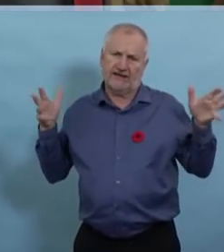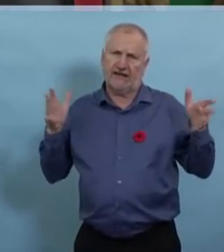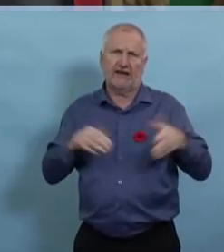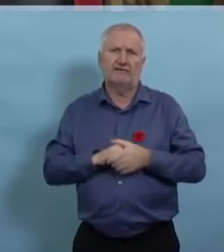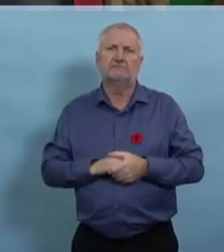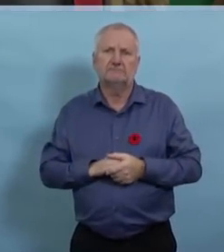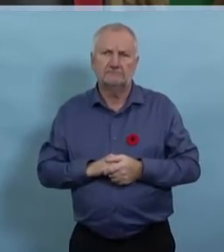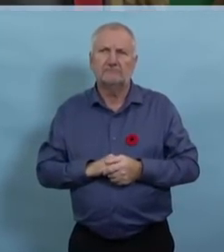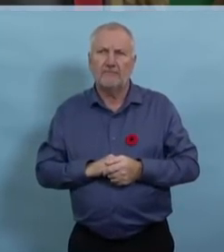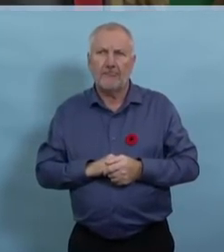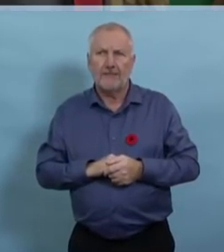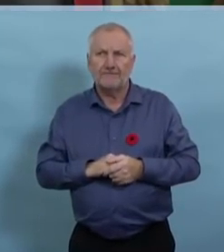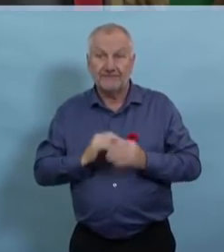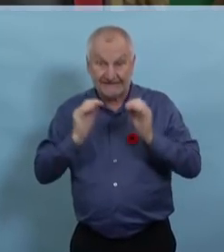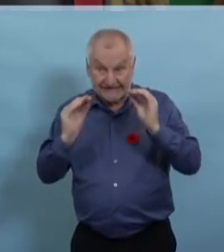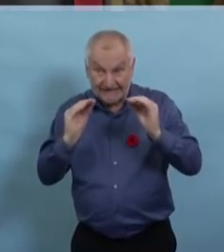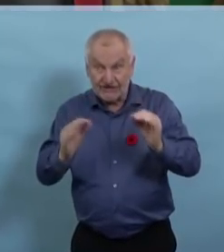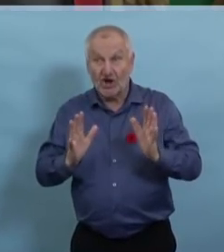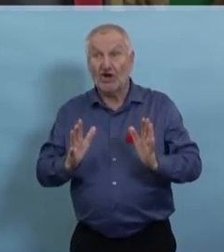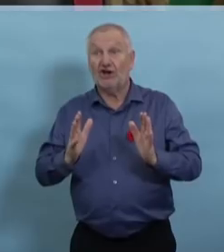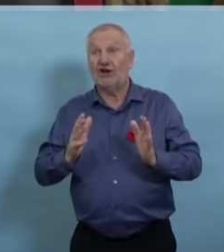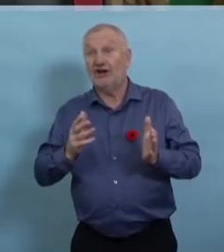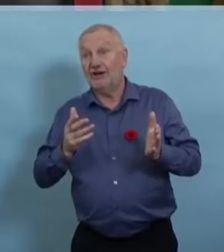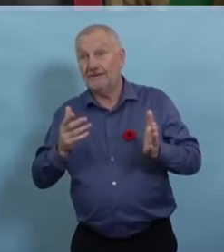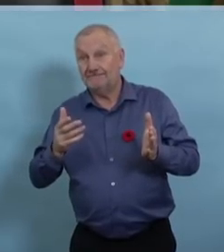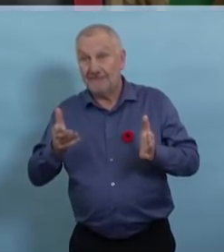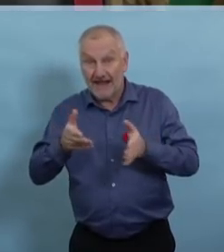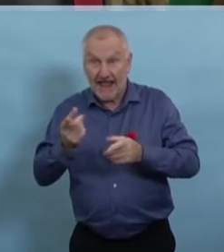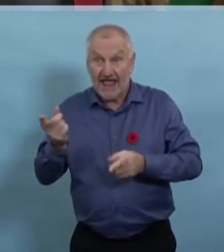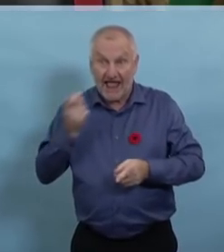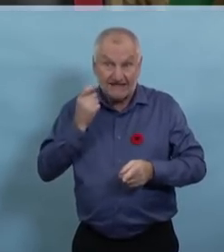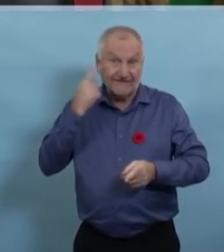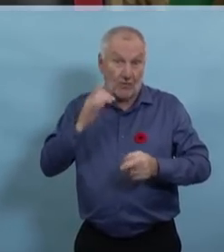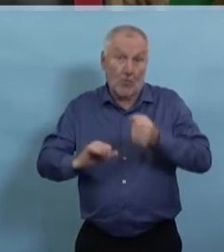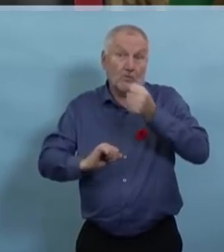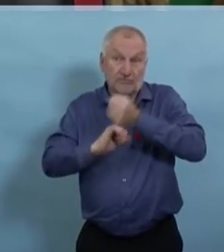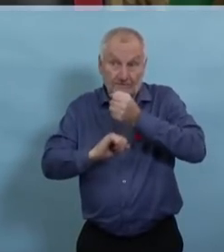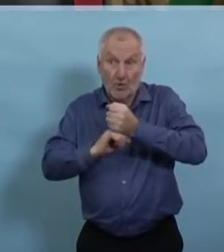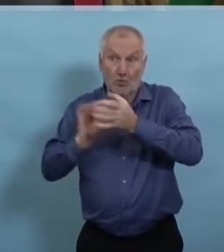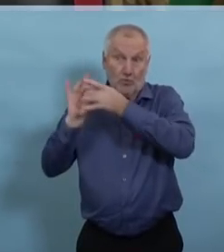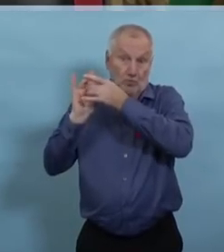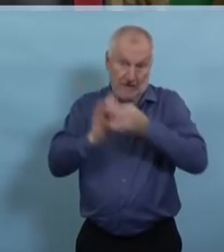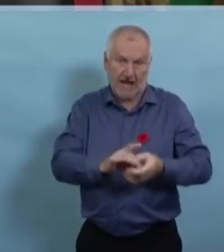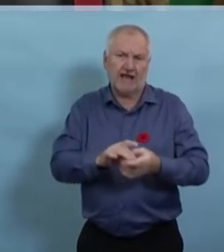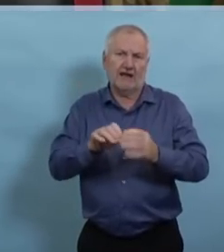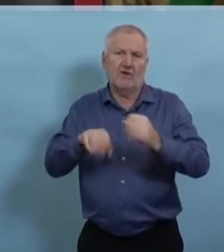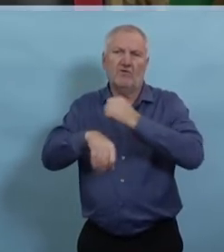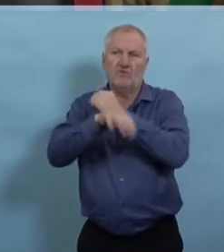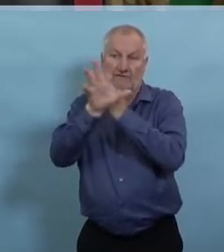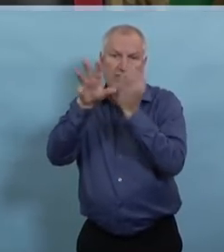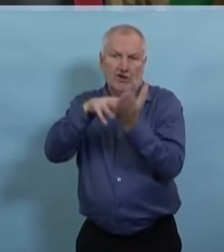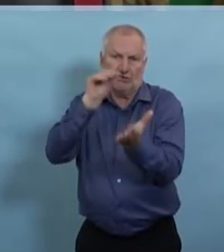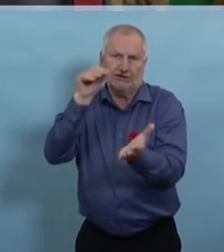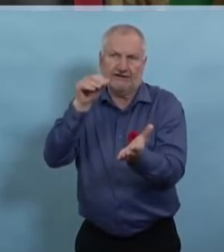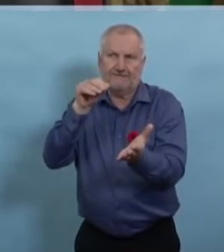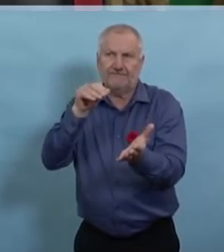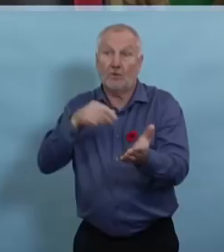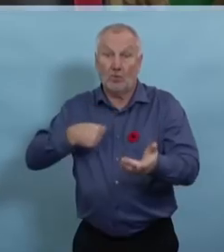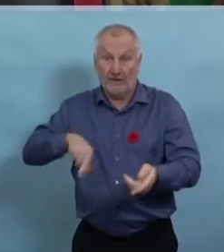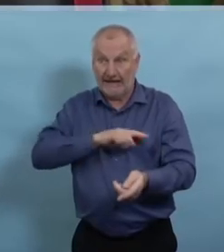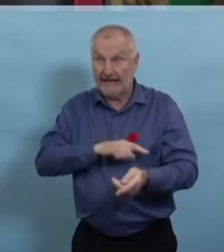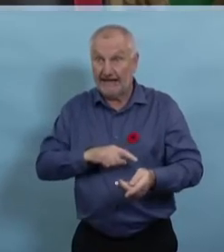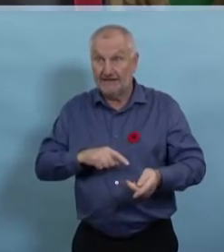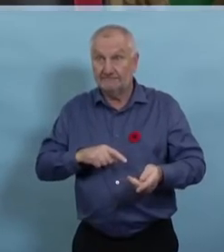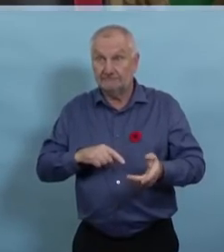been asking for supports as it relates to remote learning. And so we're hearing that in partnering with the school